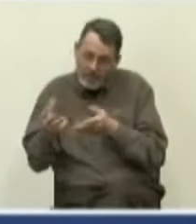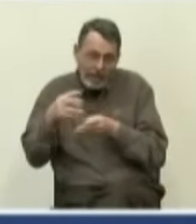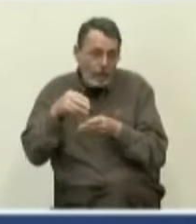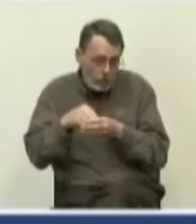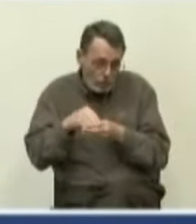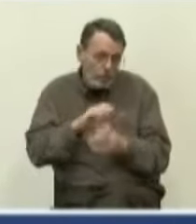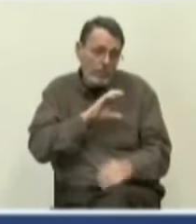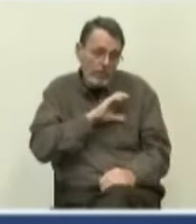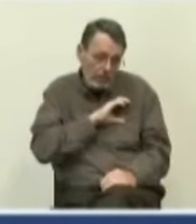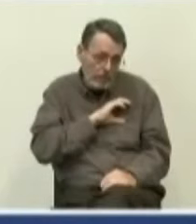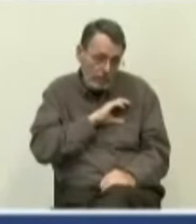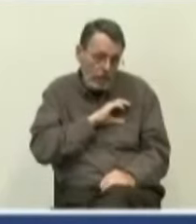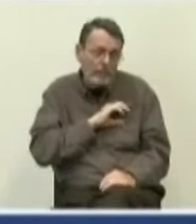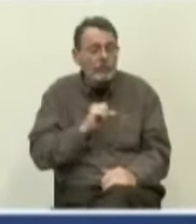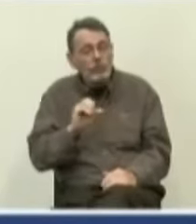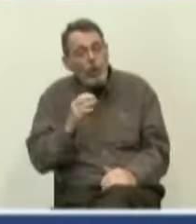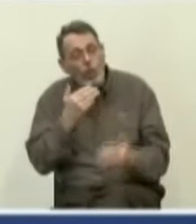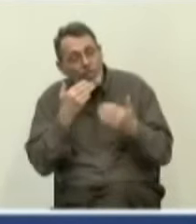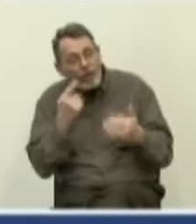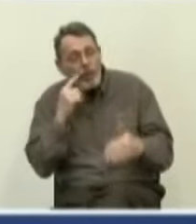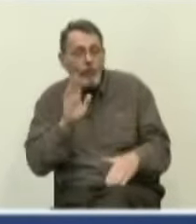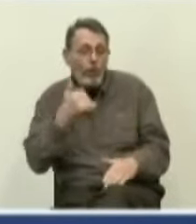for your call.